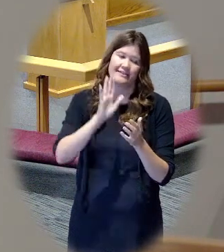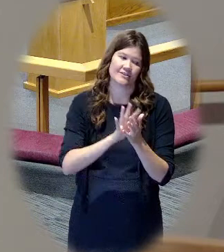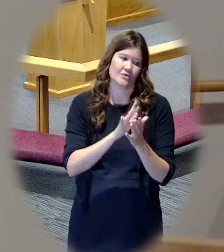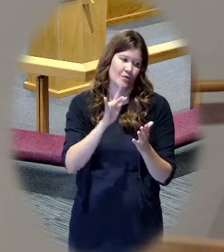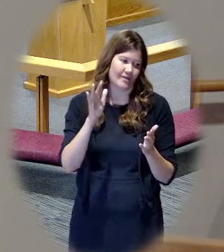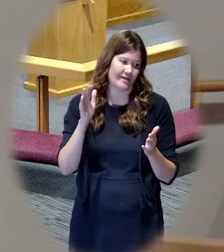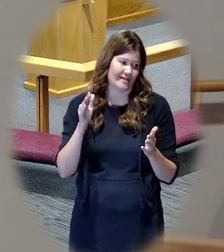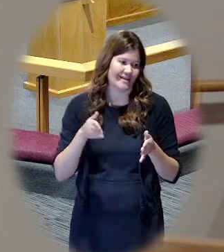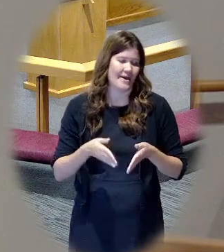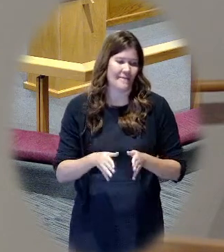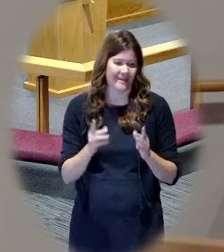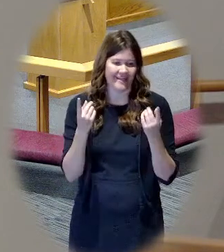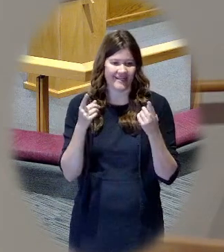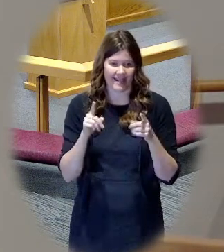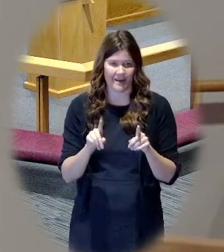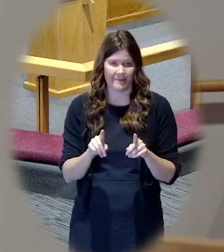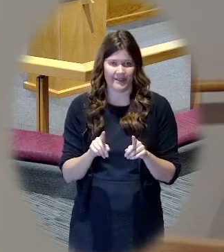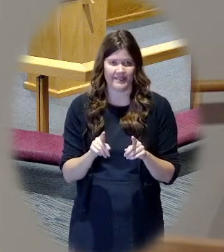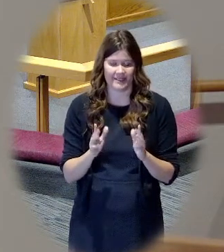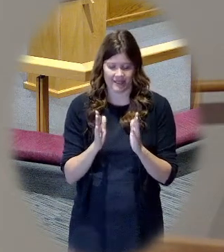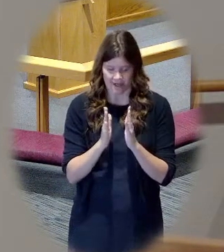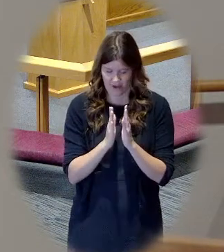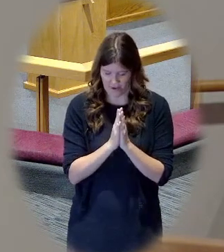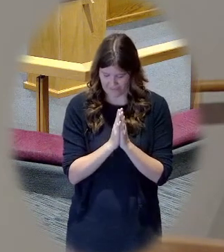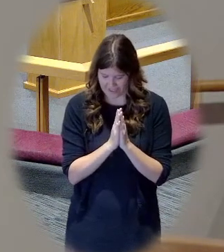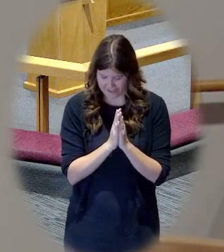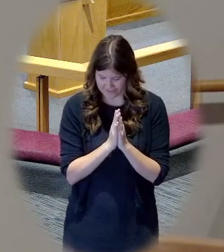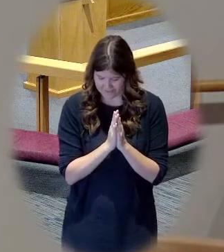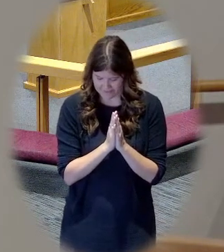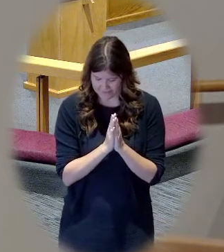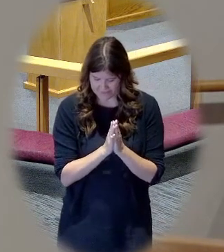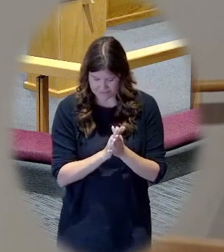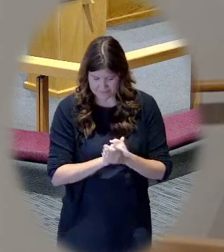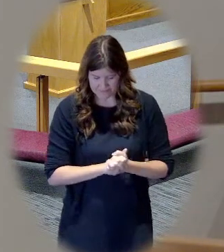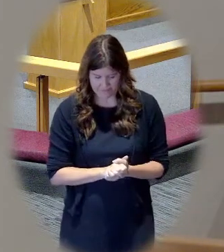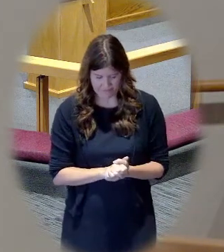May God grant it. Amen.